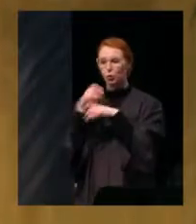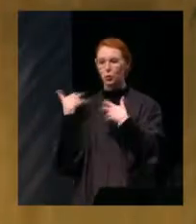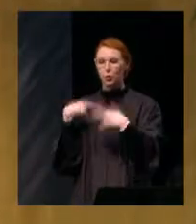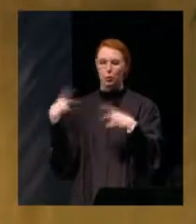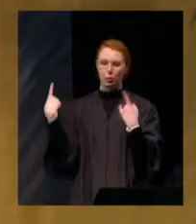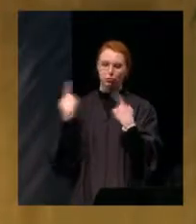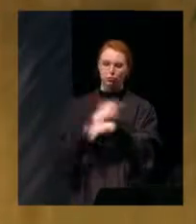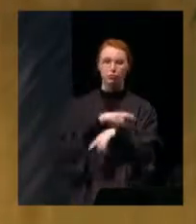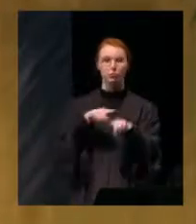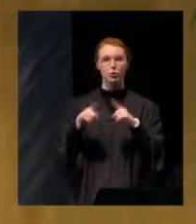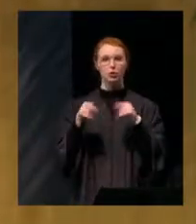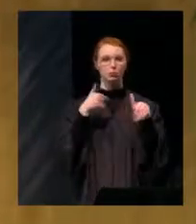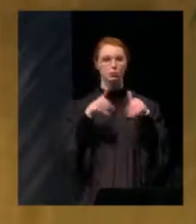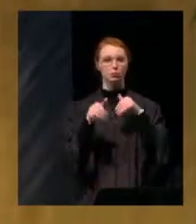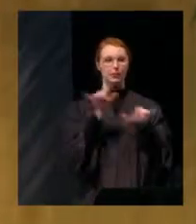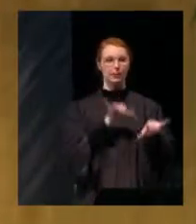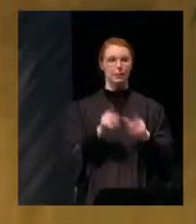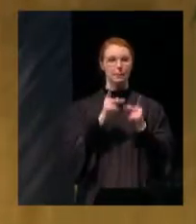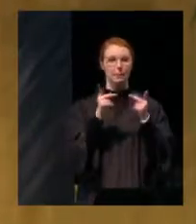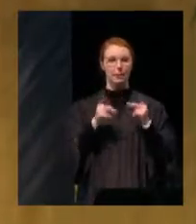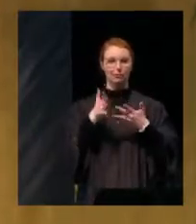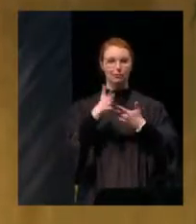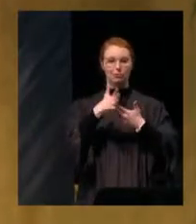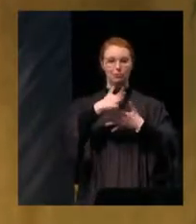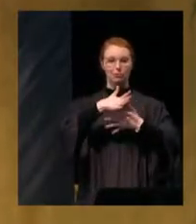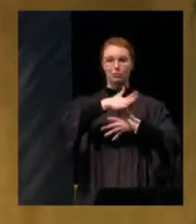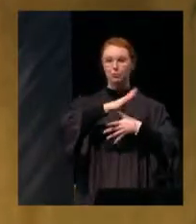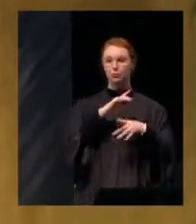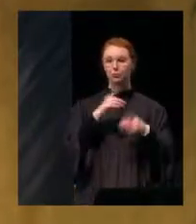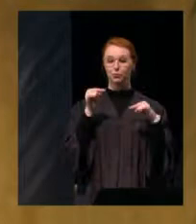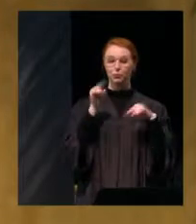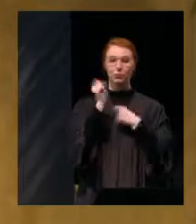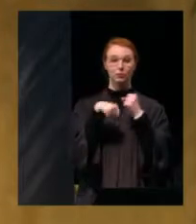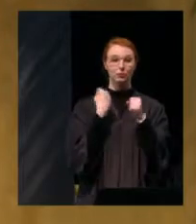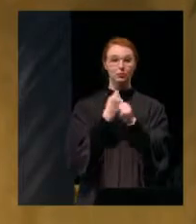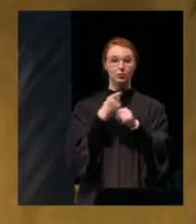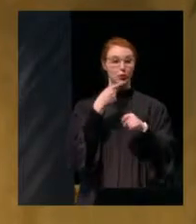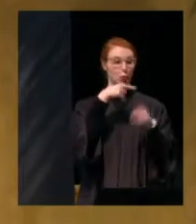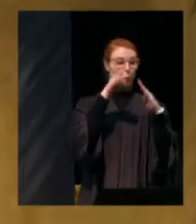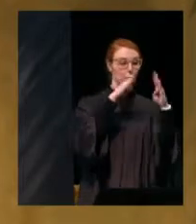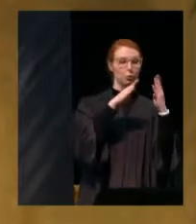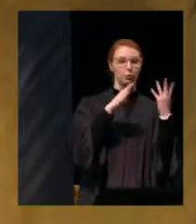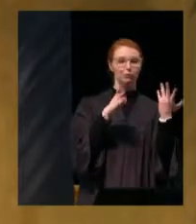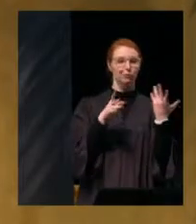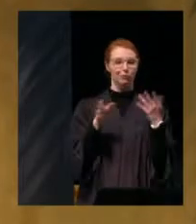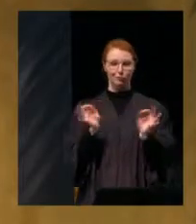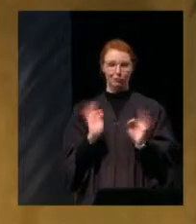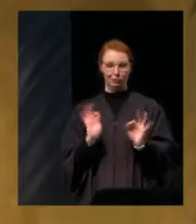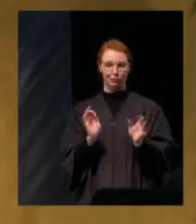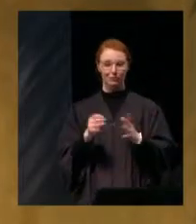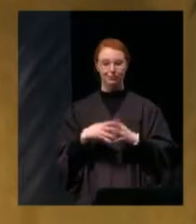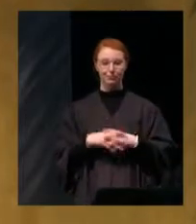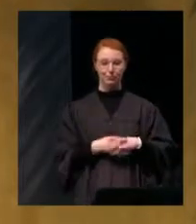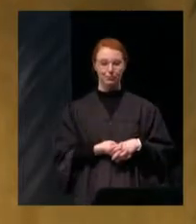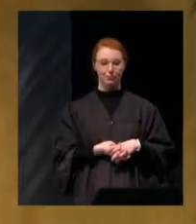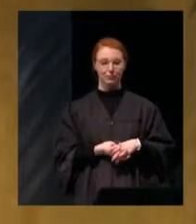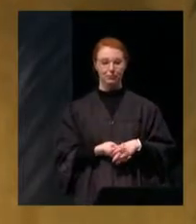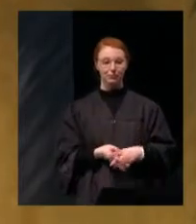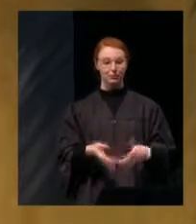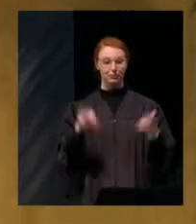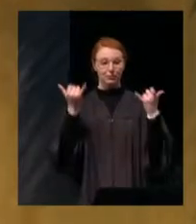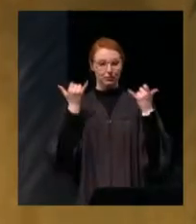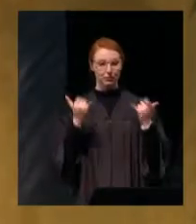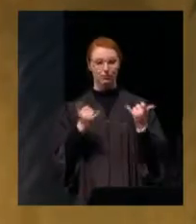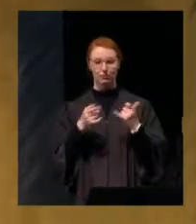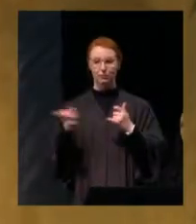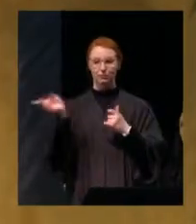roaming the same halls as the senior class. Through the years, we found out those worries were really things we didn't have to worry about after all. Today, we can